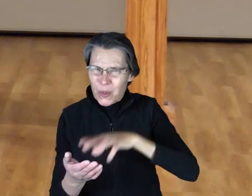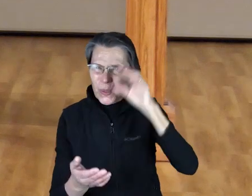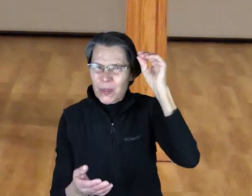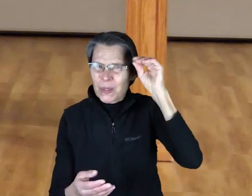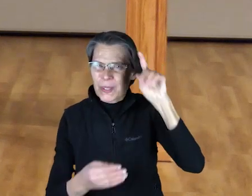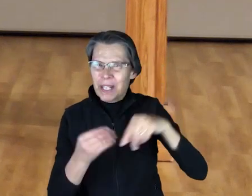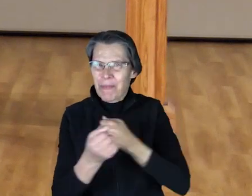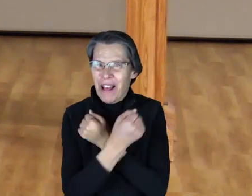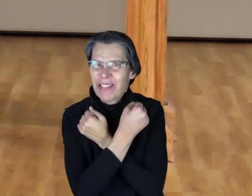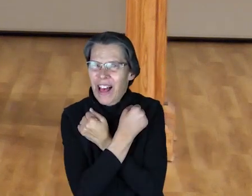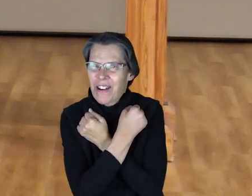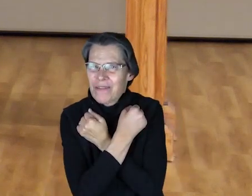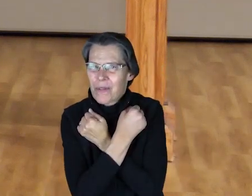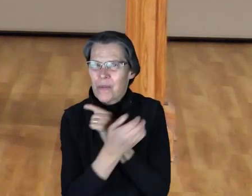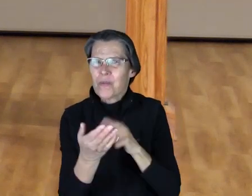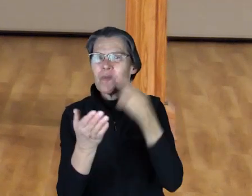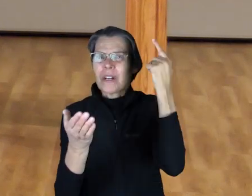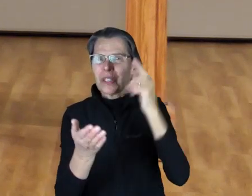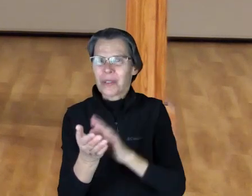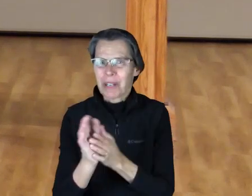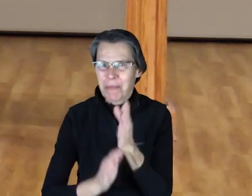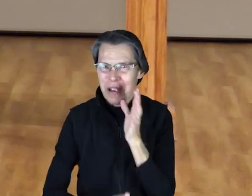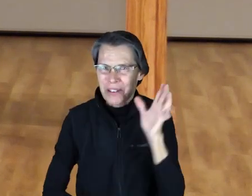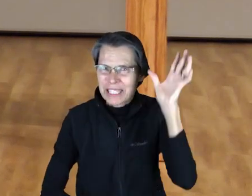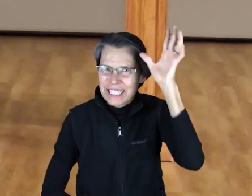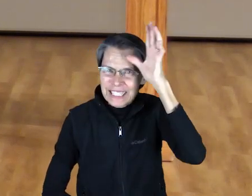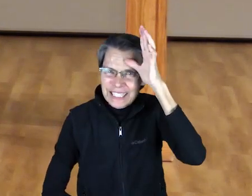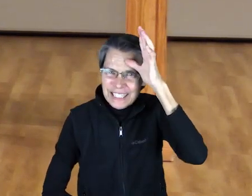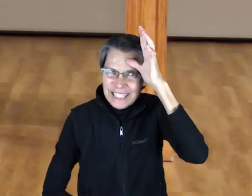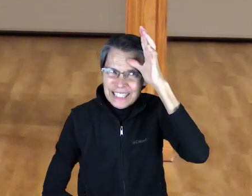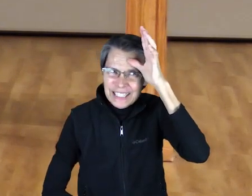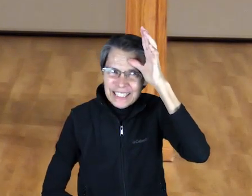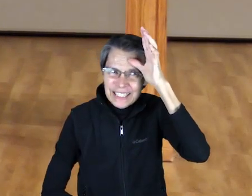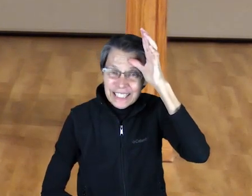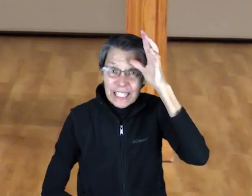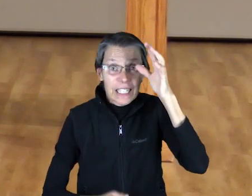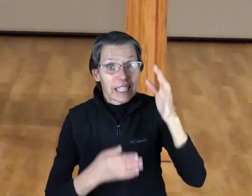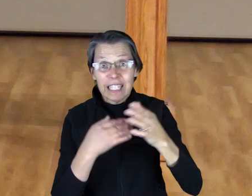what you've learned about love by having children.